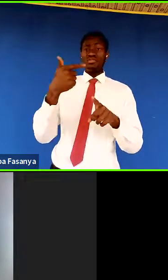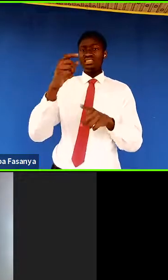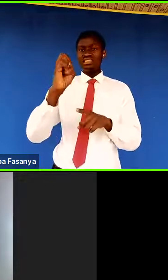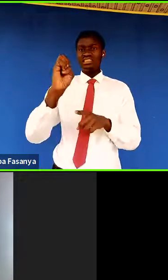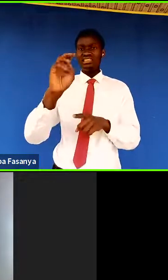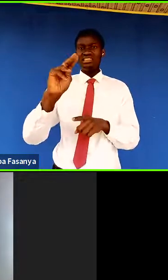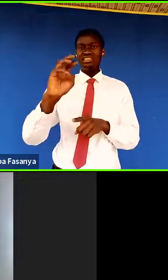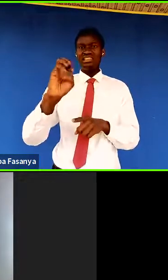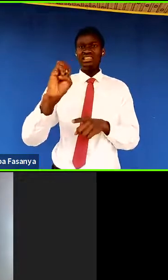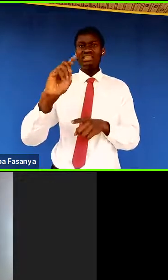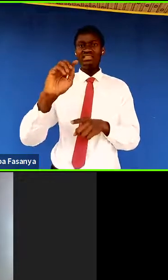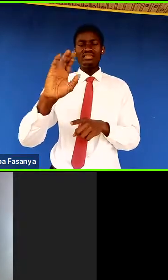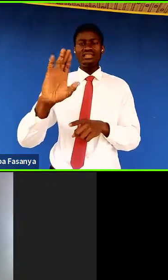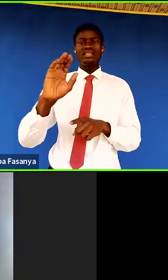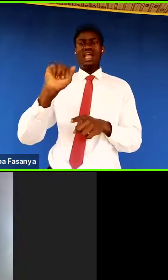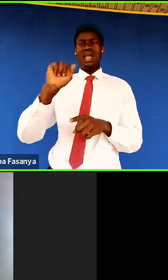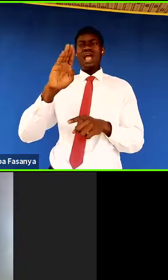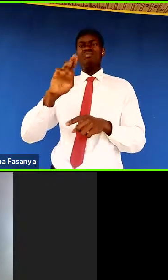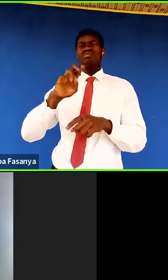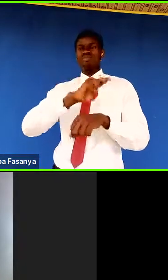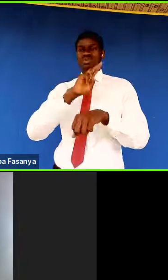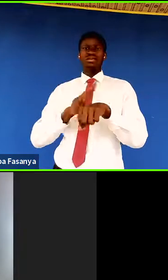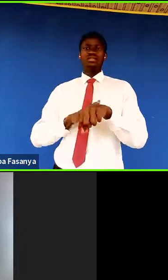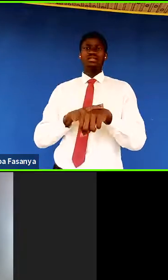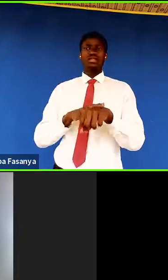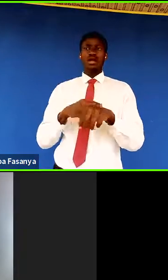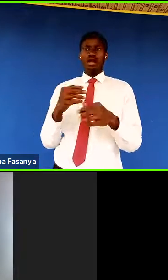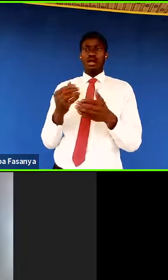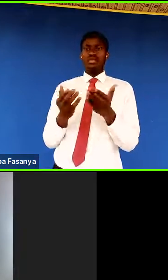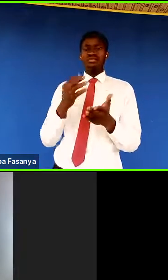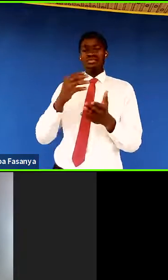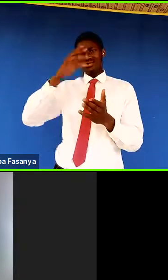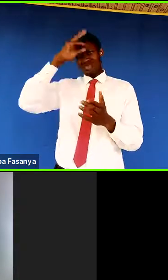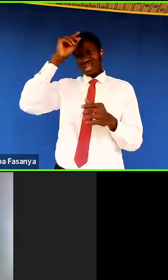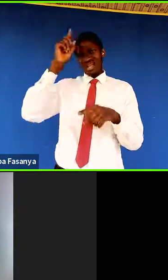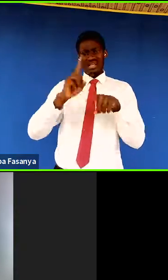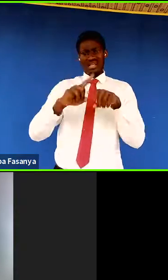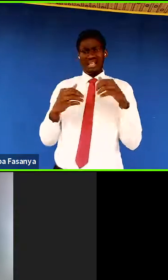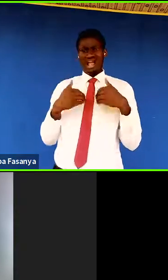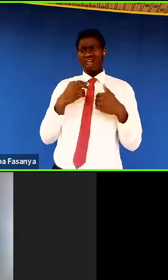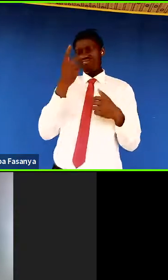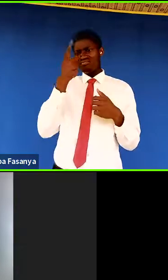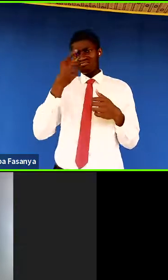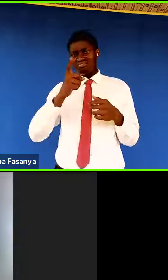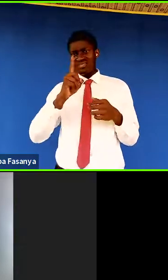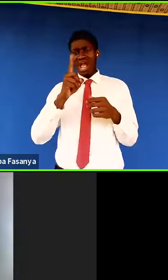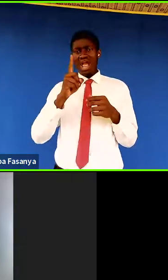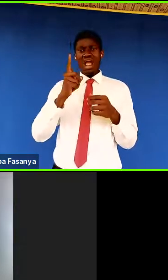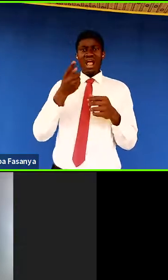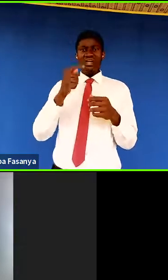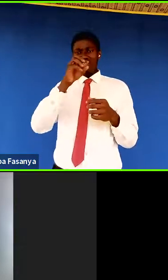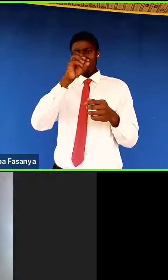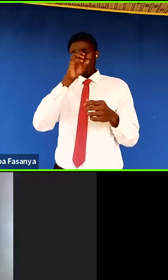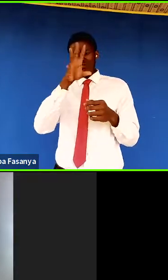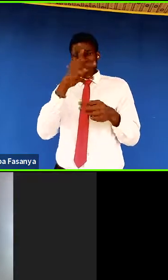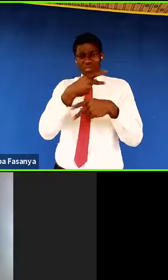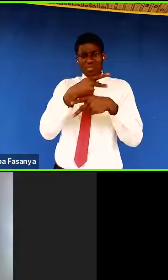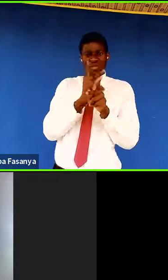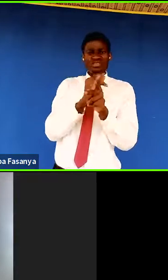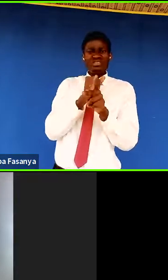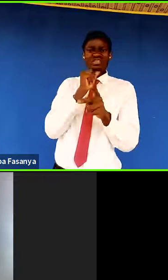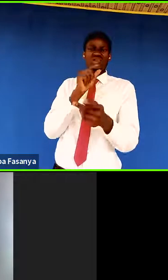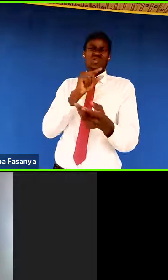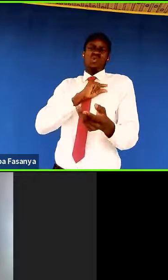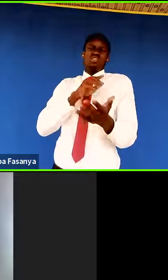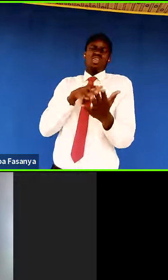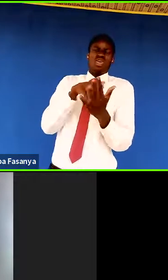factor, not being able to have erectile dysfunction, the sperm parameters in the sperm produced is not quality enough to fertilize